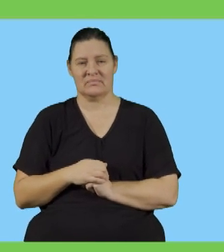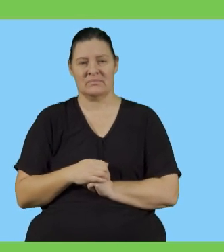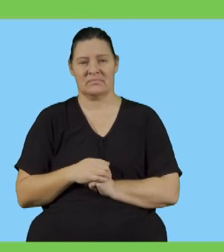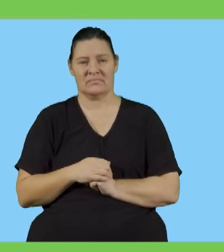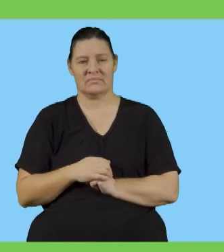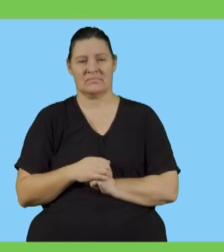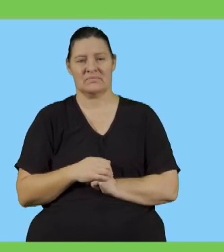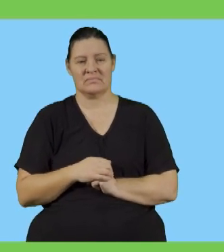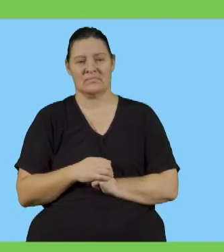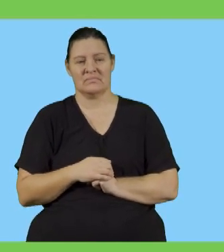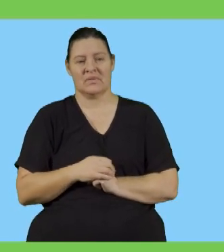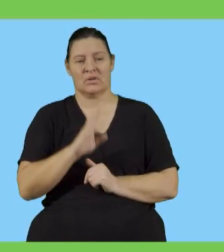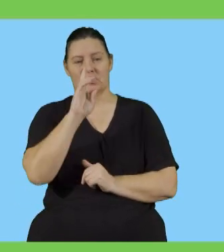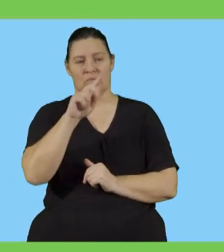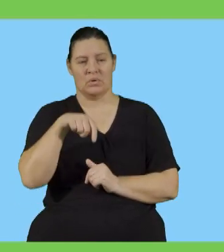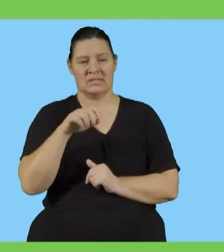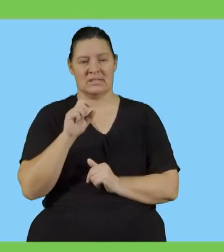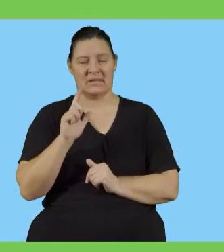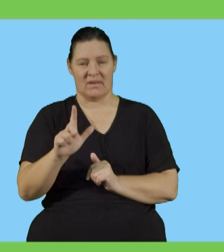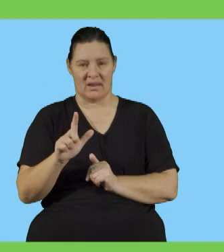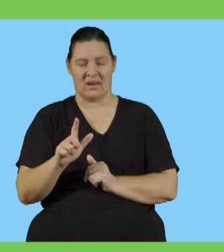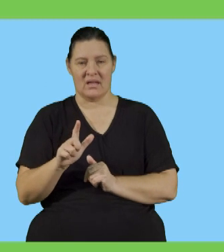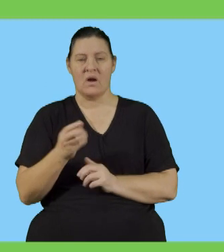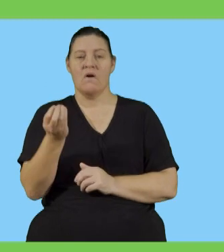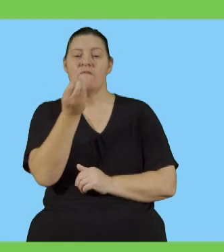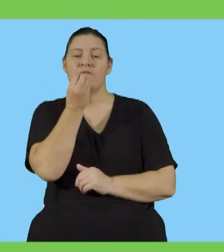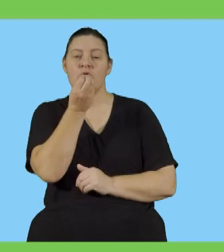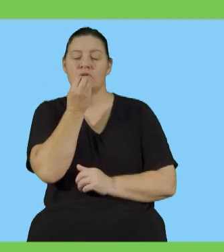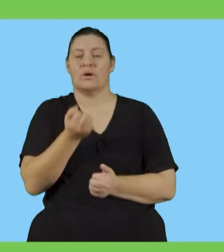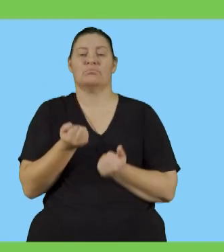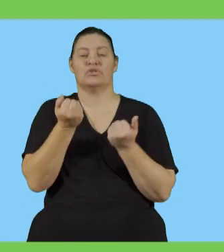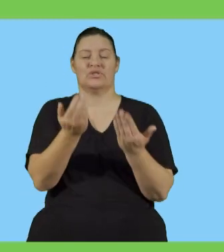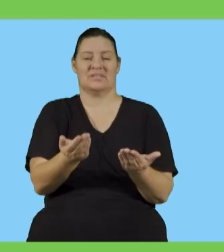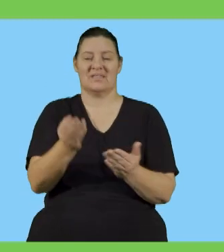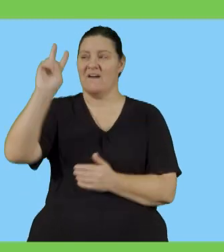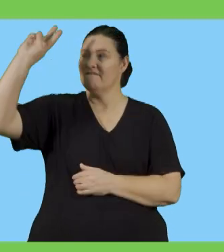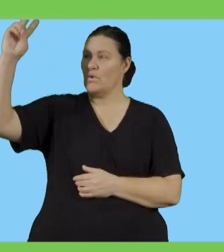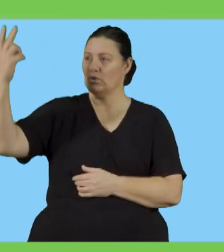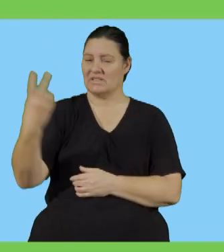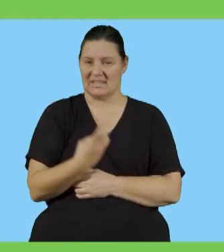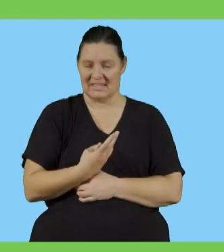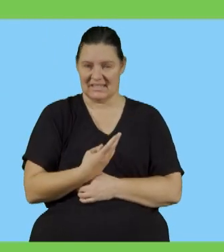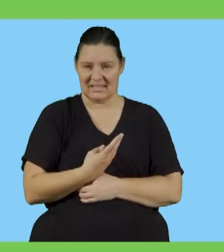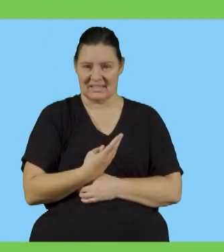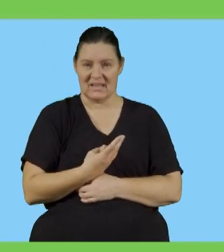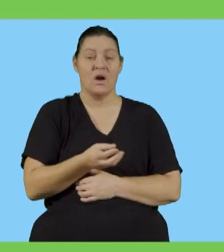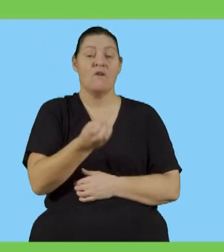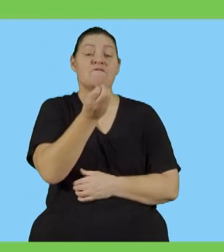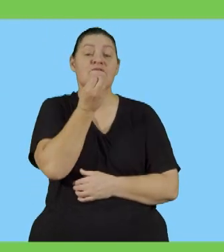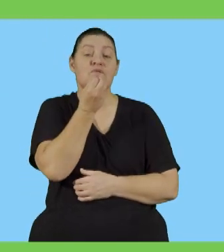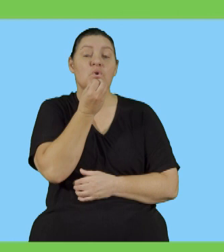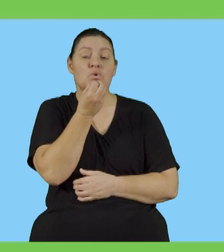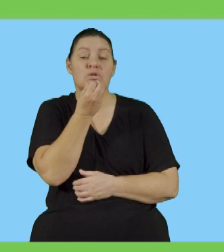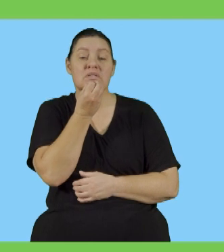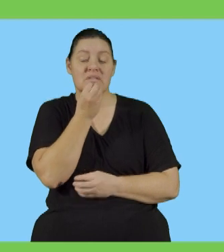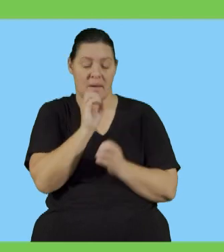let us look at 2.7. The food produced during photosynthesis. The food that the